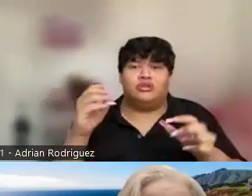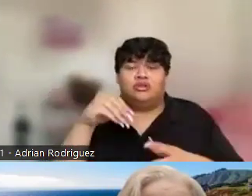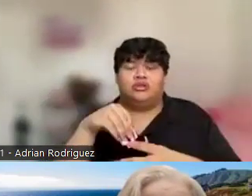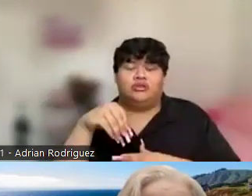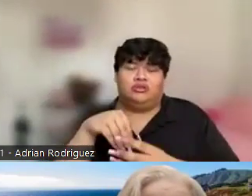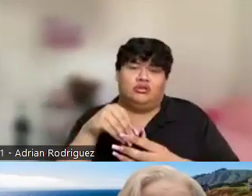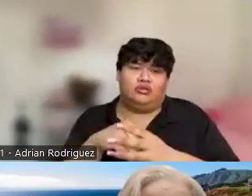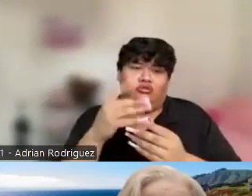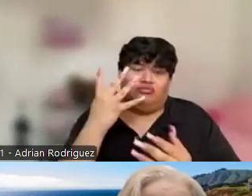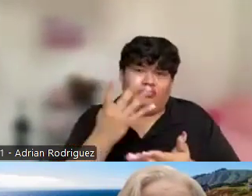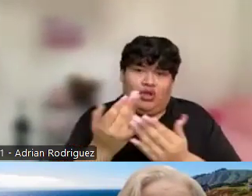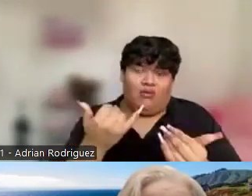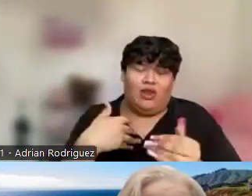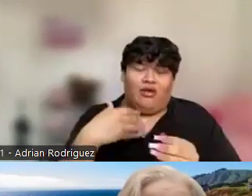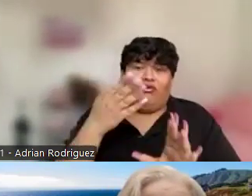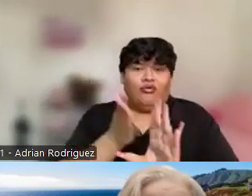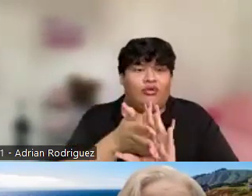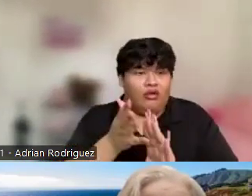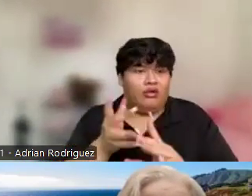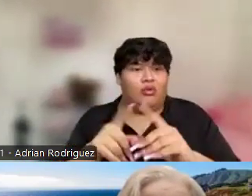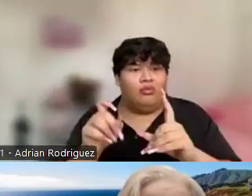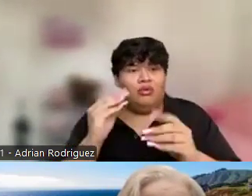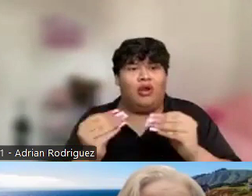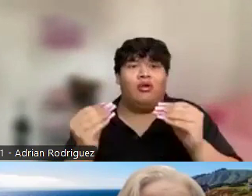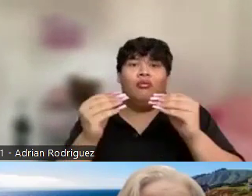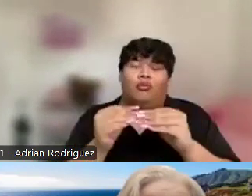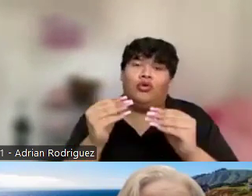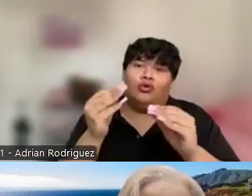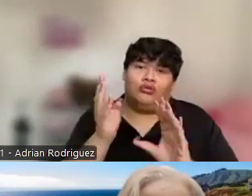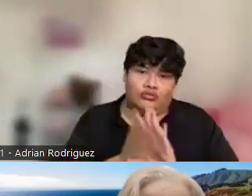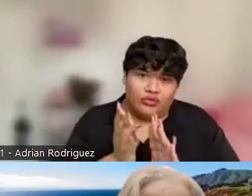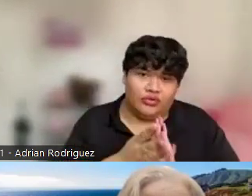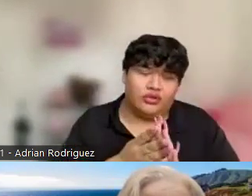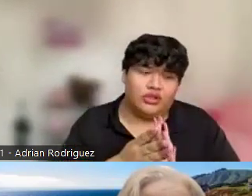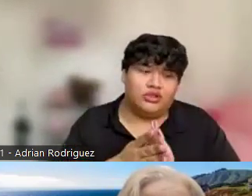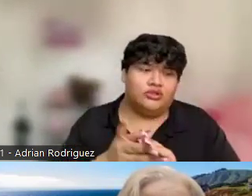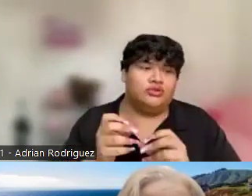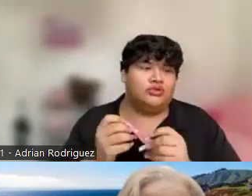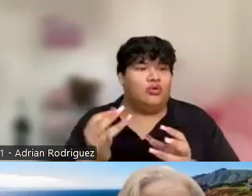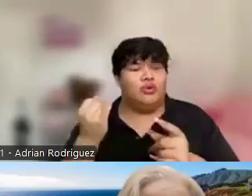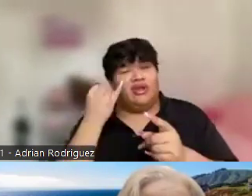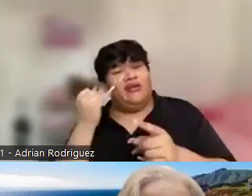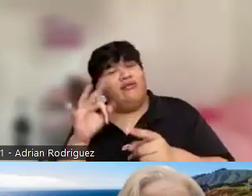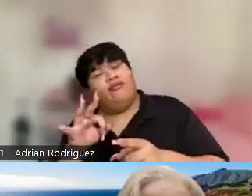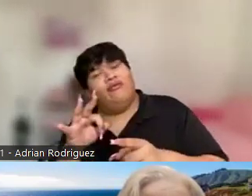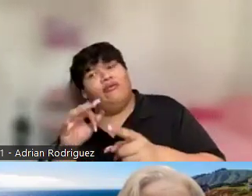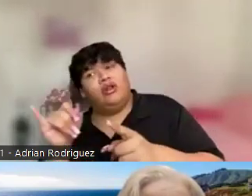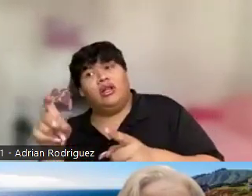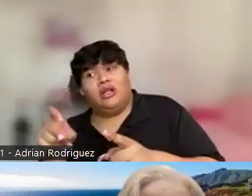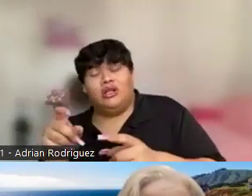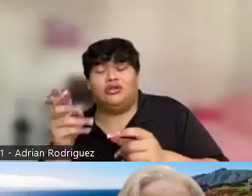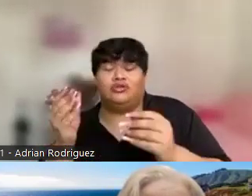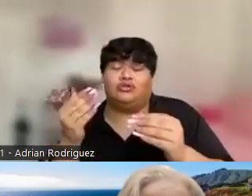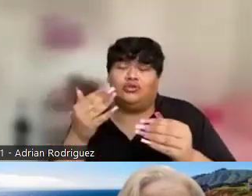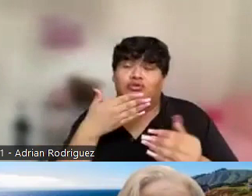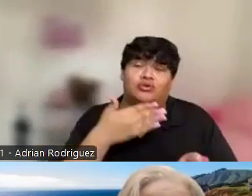approved therapies, but we're likely to have more approved therapies. So if the need is great, and it